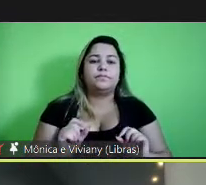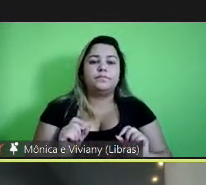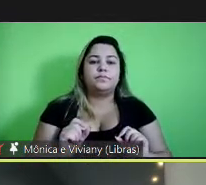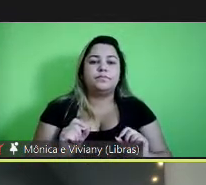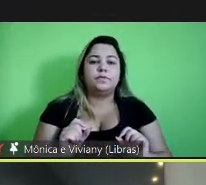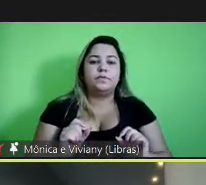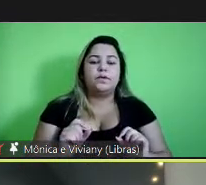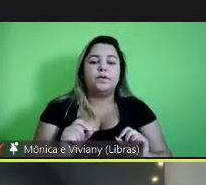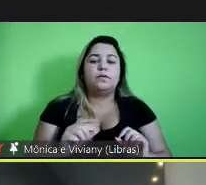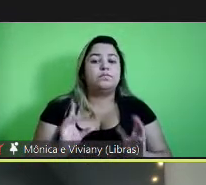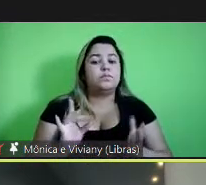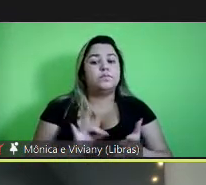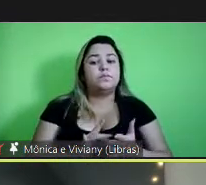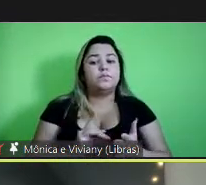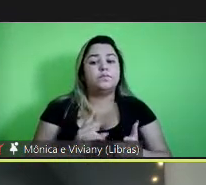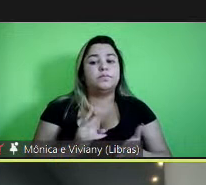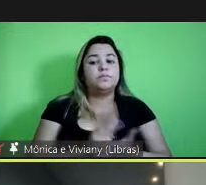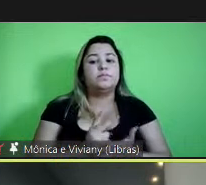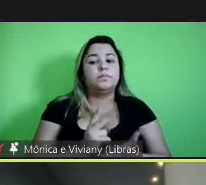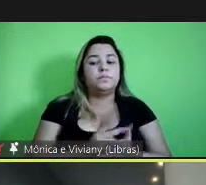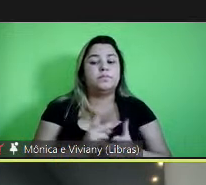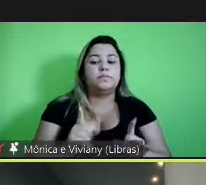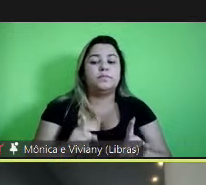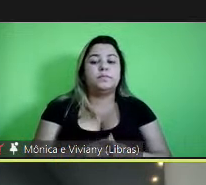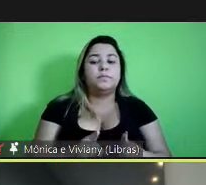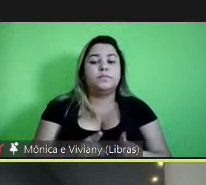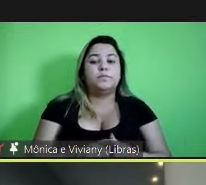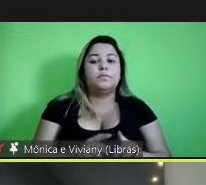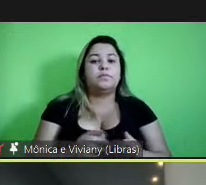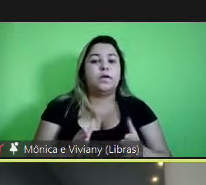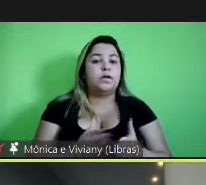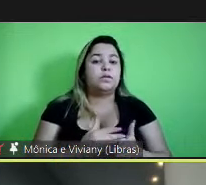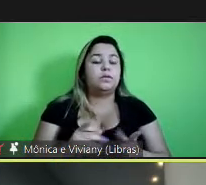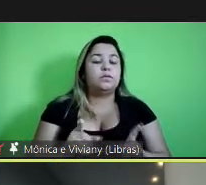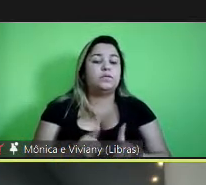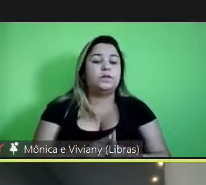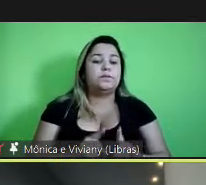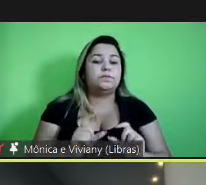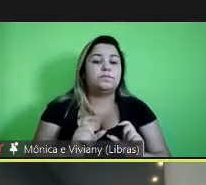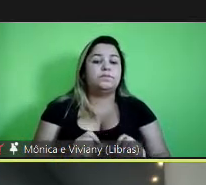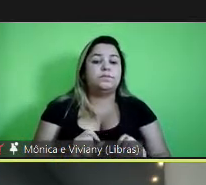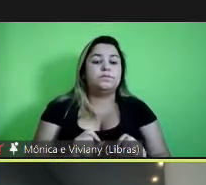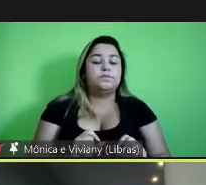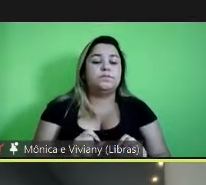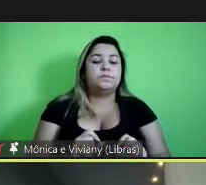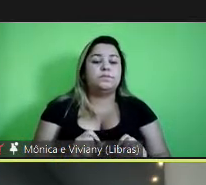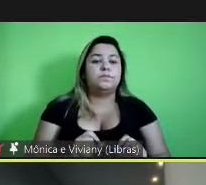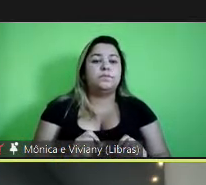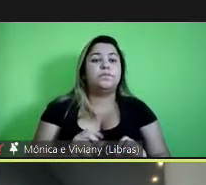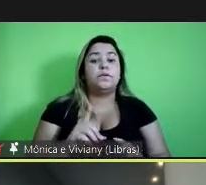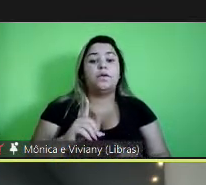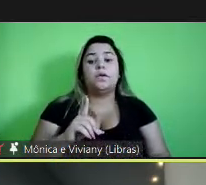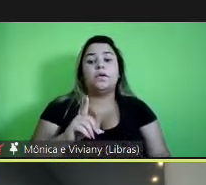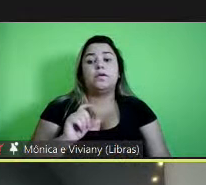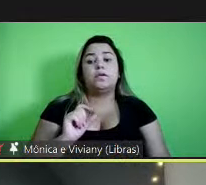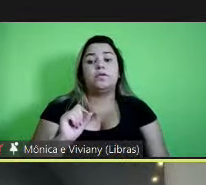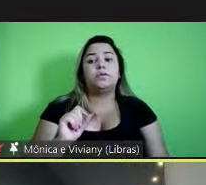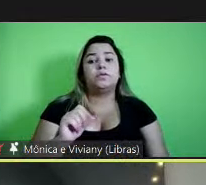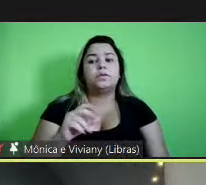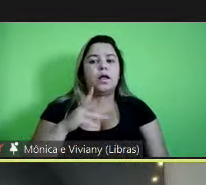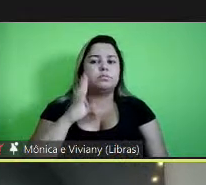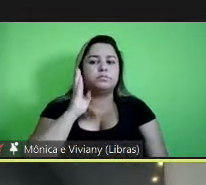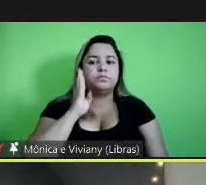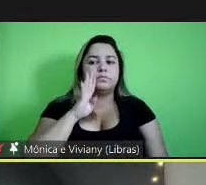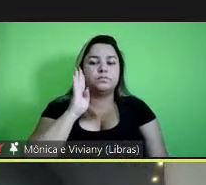to date, but that's the same logic, and we developed the handbook of the patient and